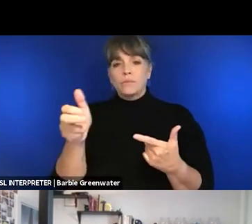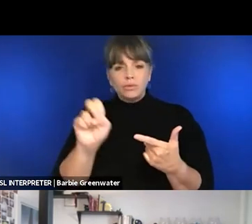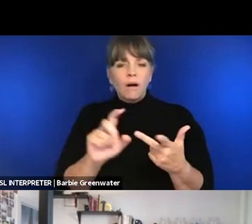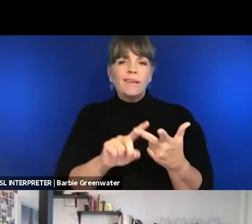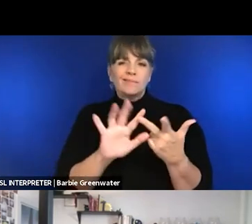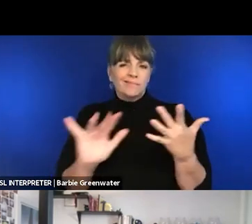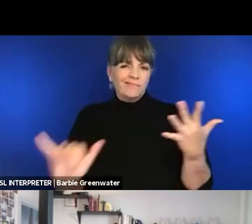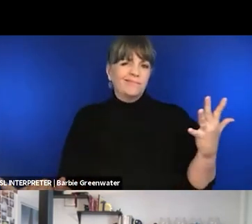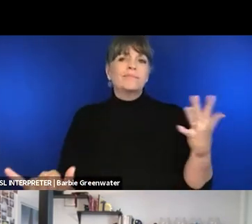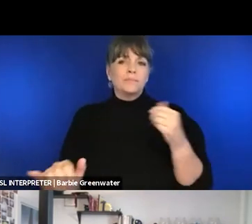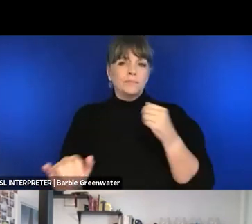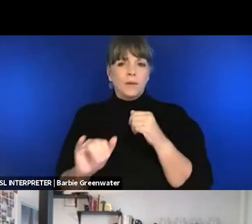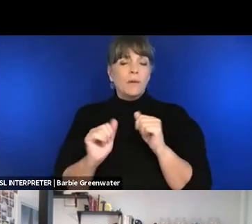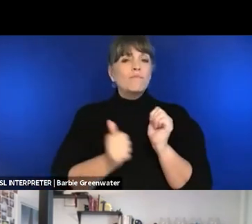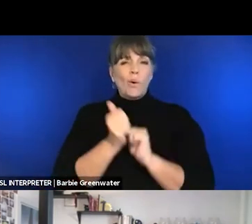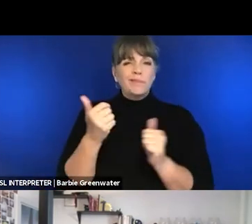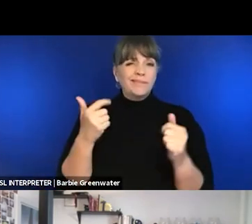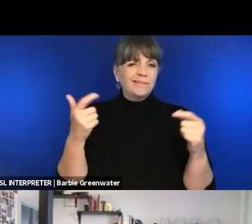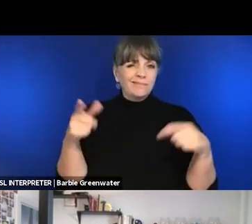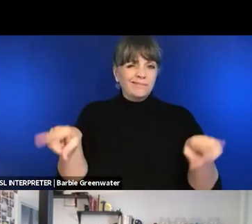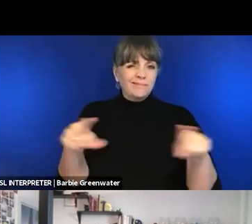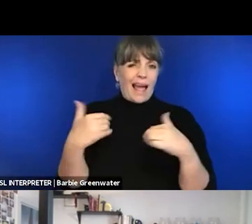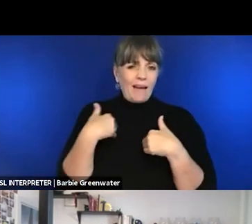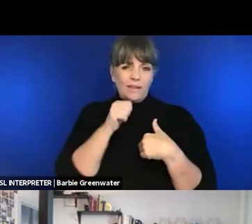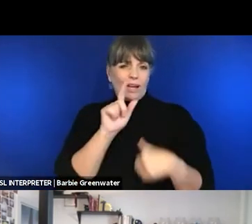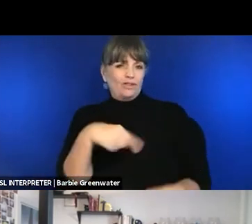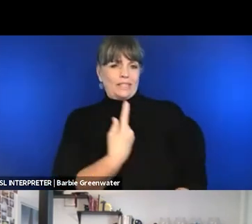streaming platforms have audio description. So it doesn't have to be just me.